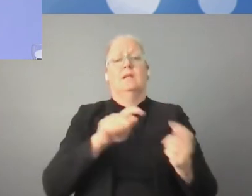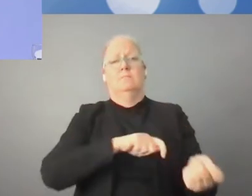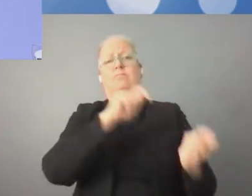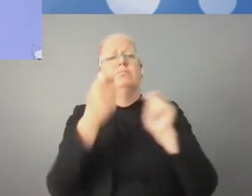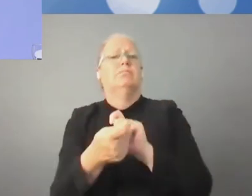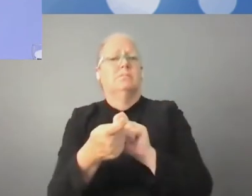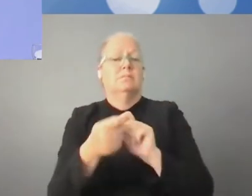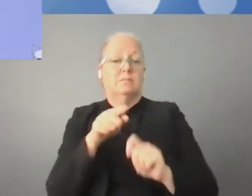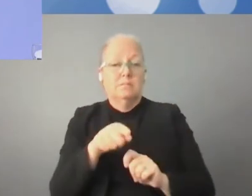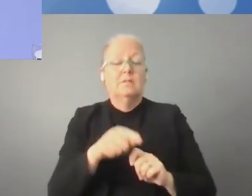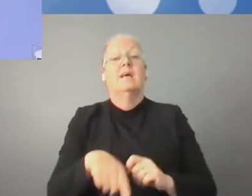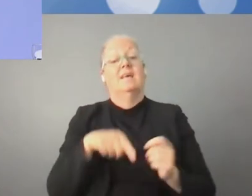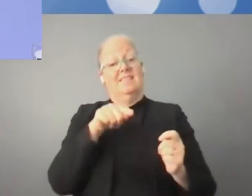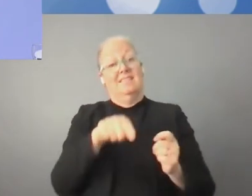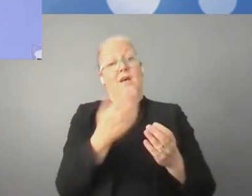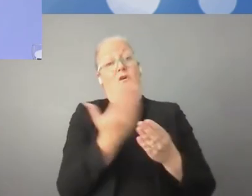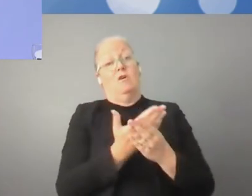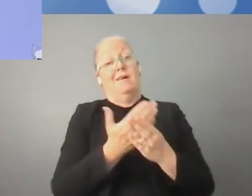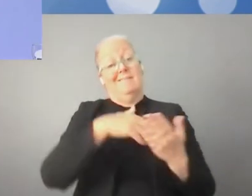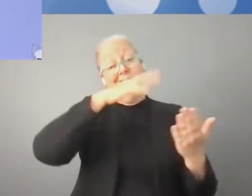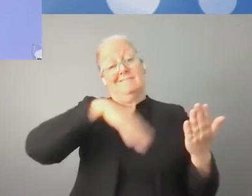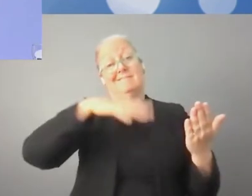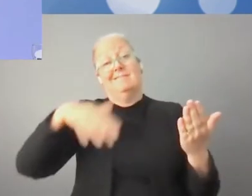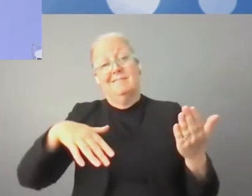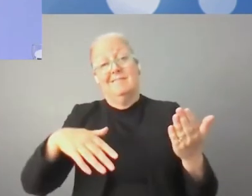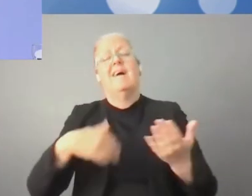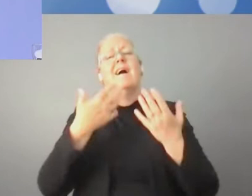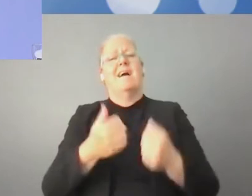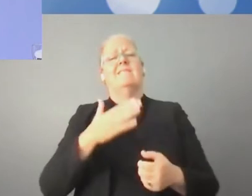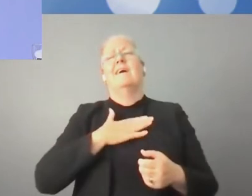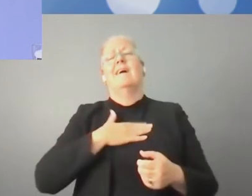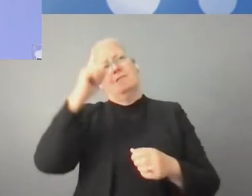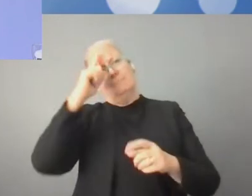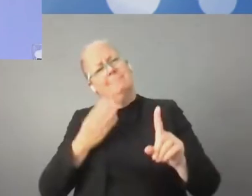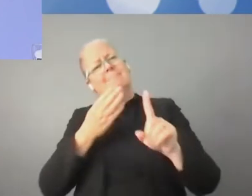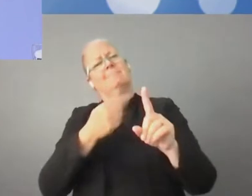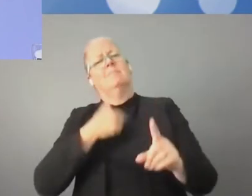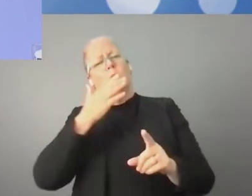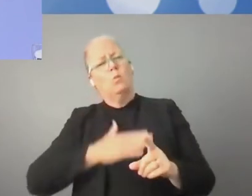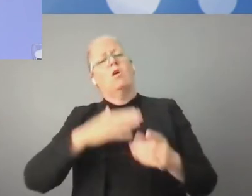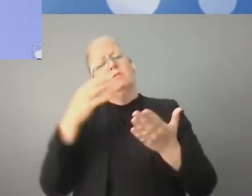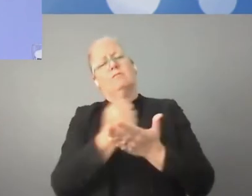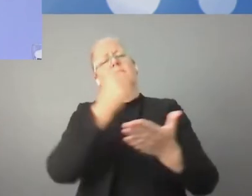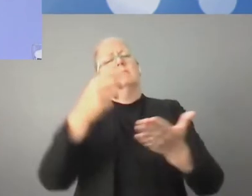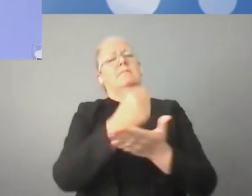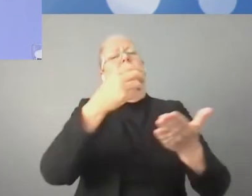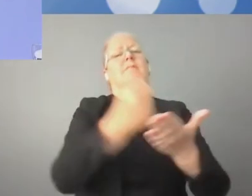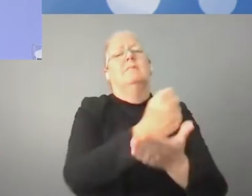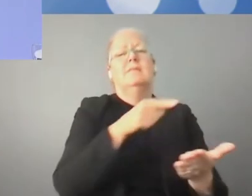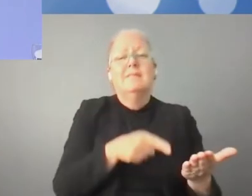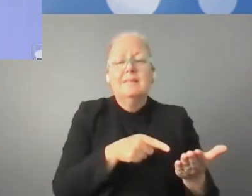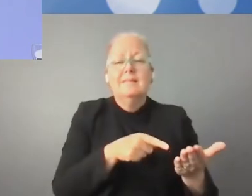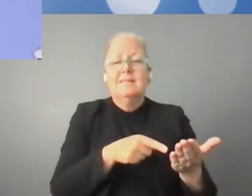document we have the ambition we have set the ambition to to reach what we call a global